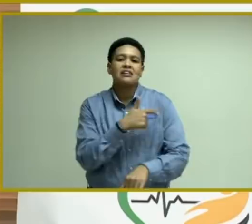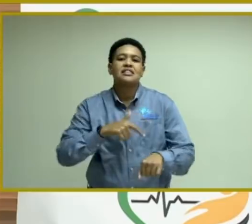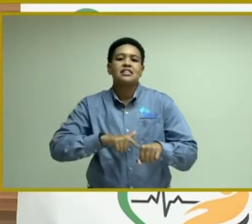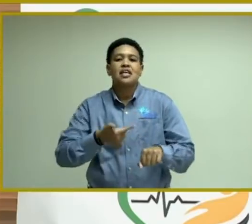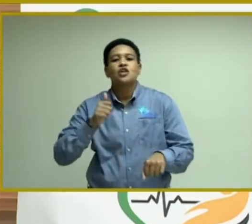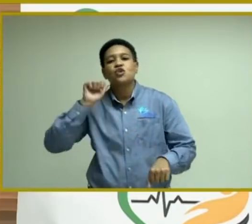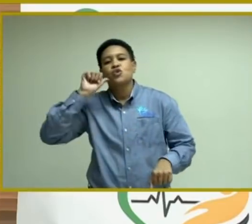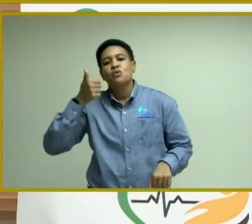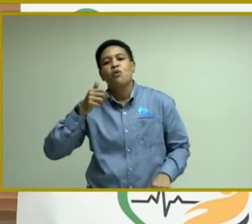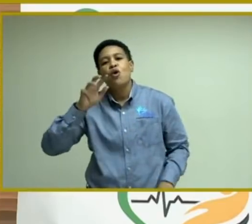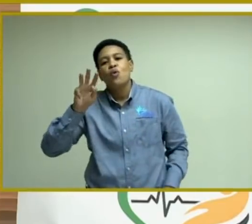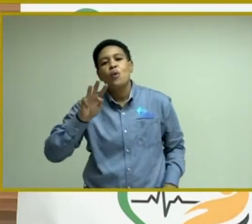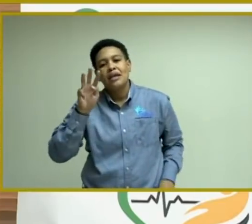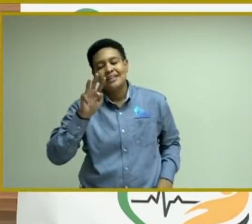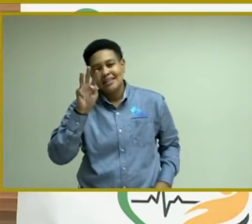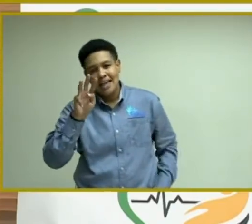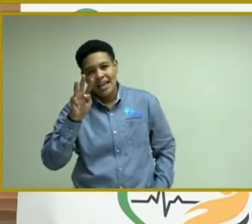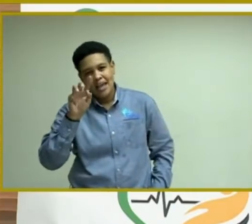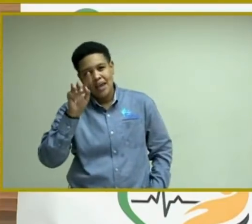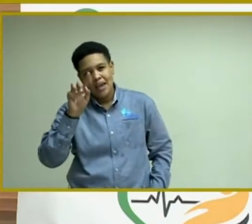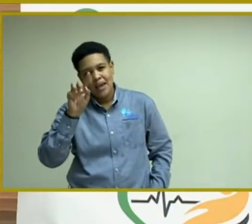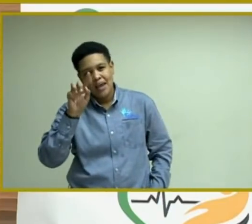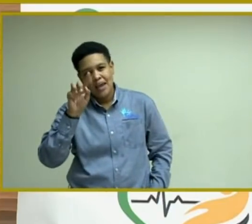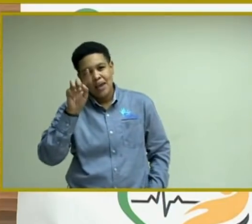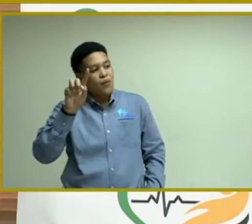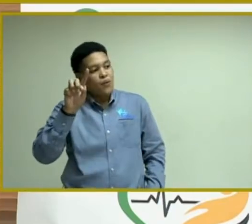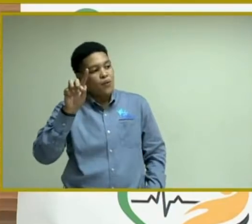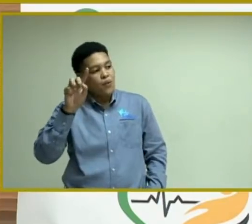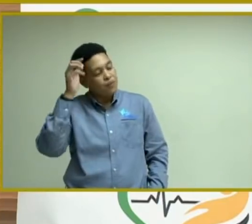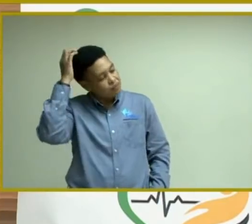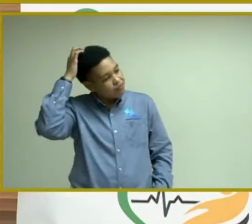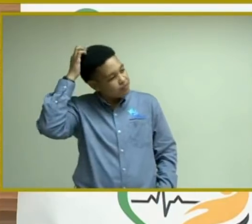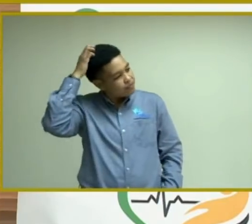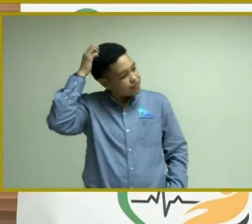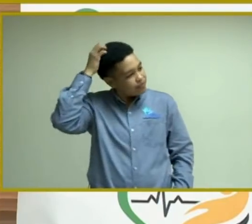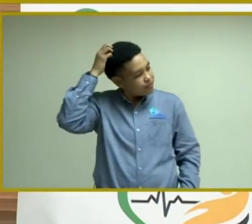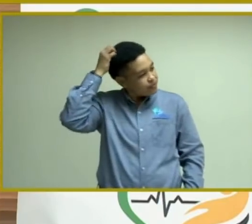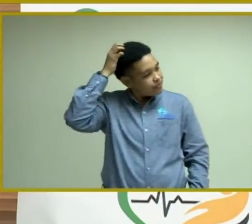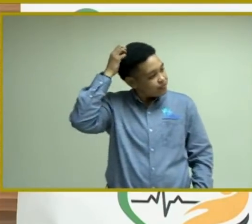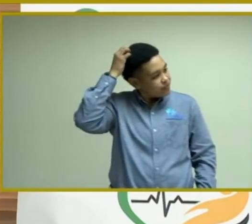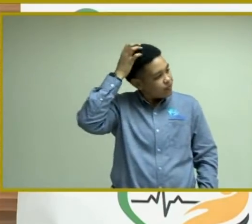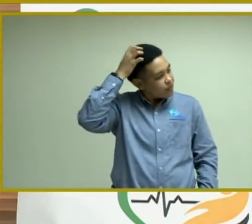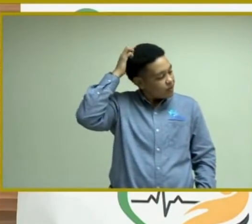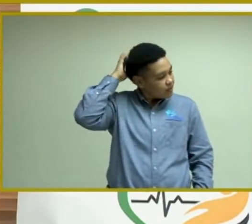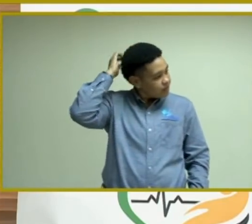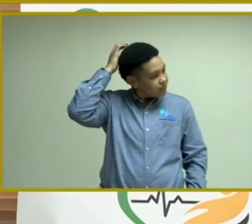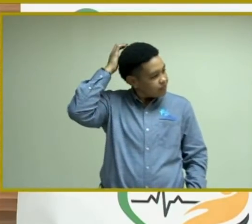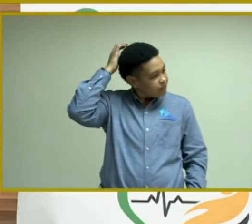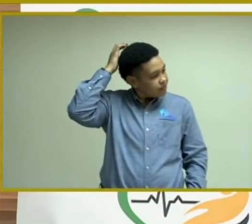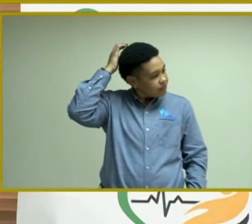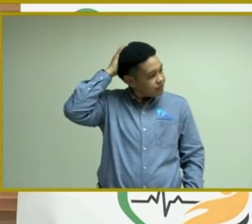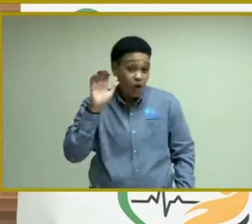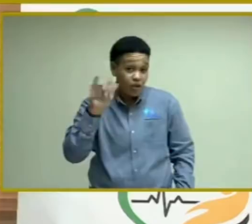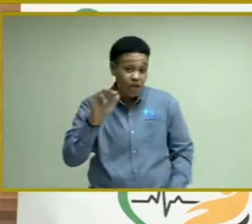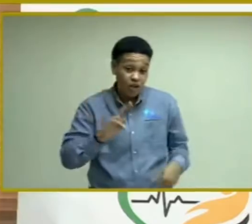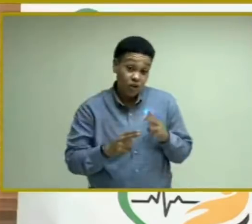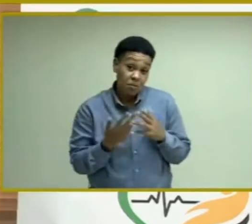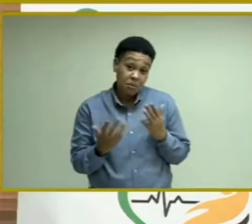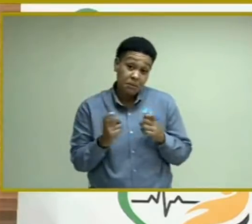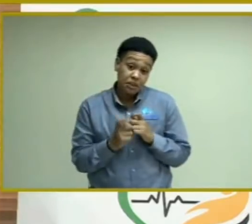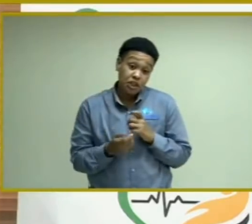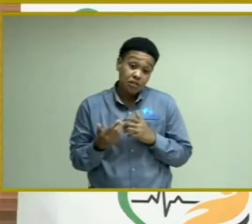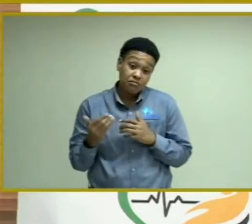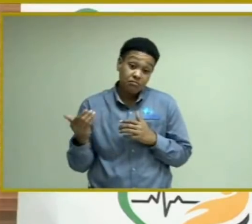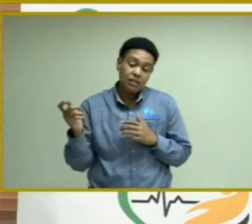tomorrow, Wednesday, 100. Now that number may change as necessary or as